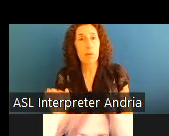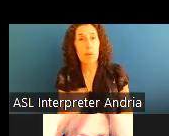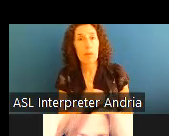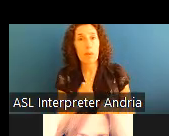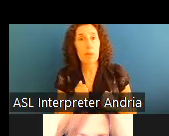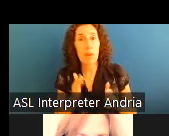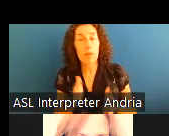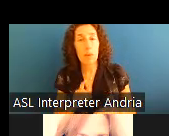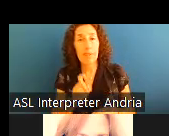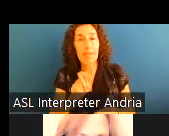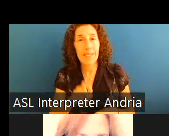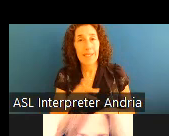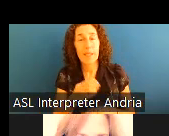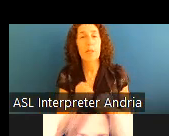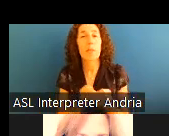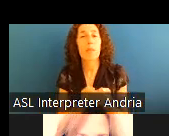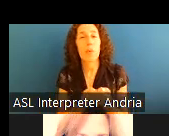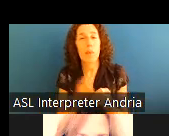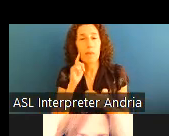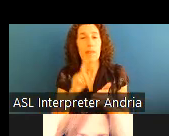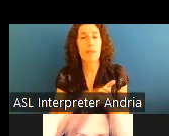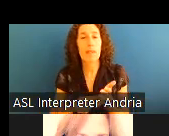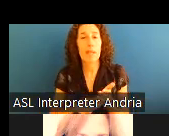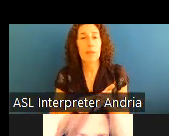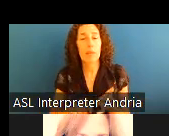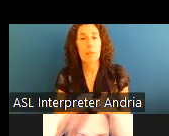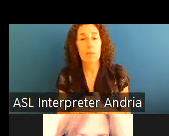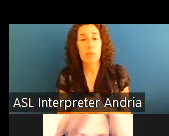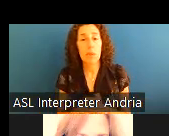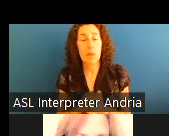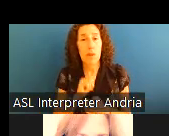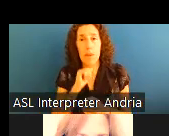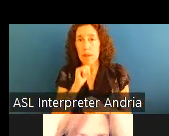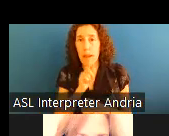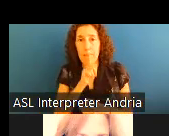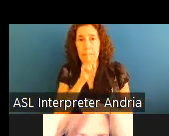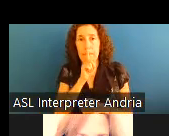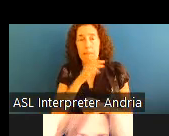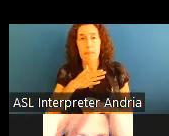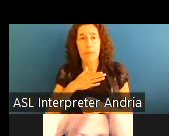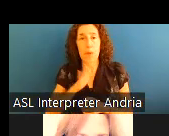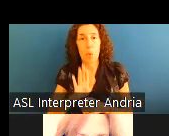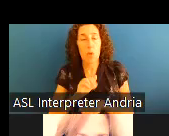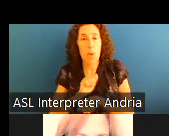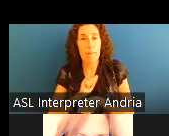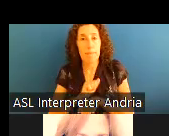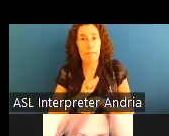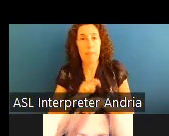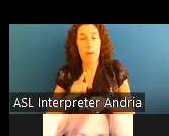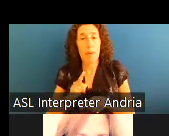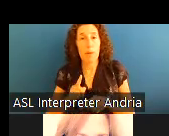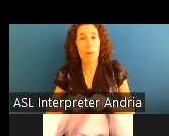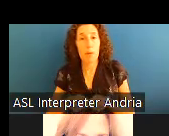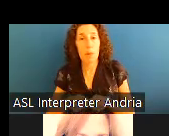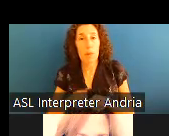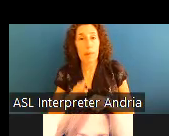Finally, it's not our job to speak on behalf of survivors. We are there to help them